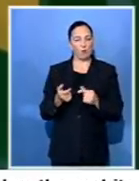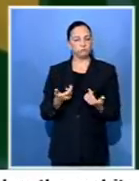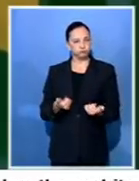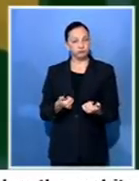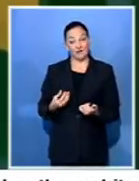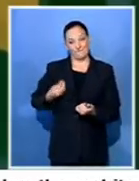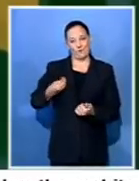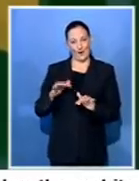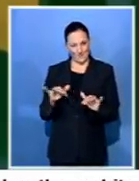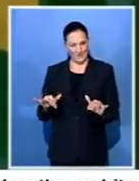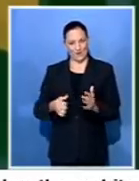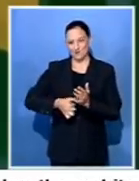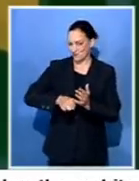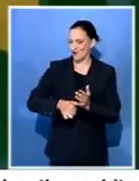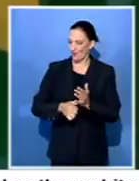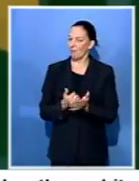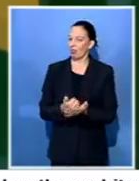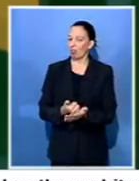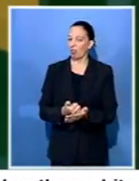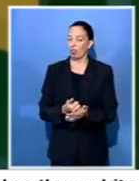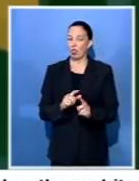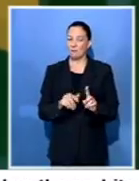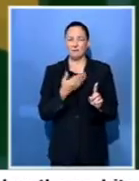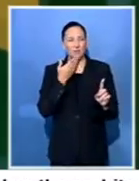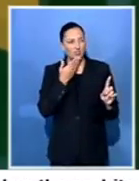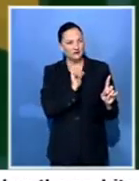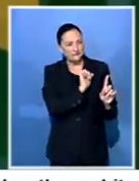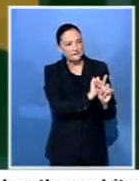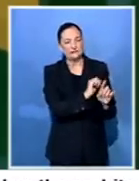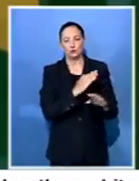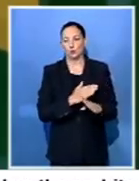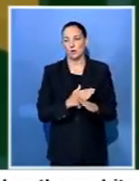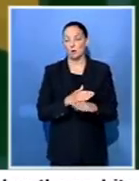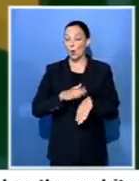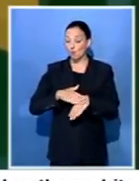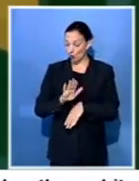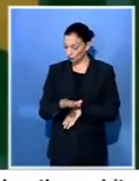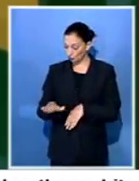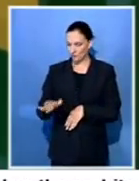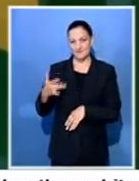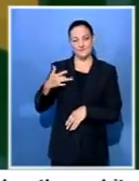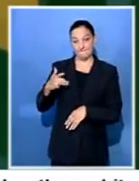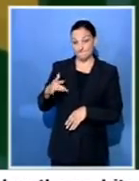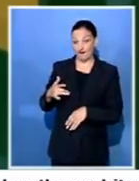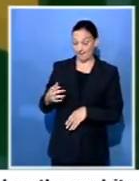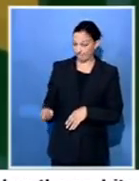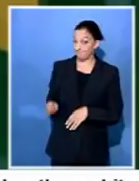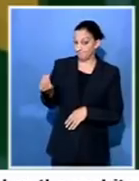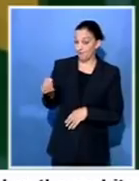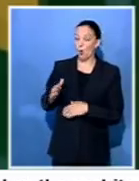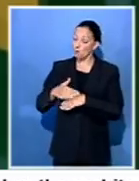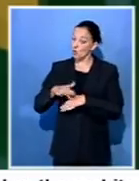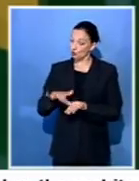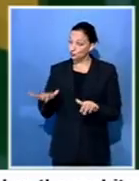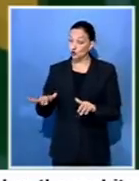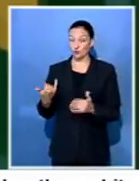people. Thanks to his work, more children have survived, more children have